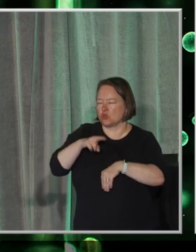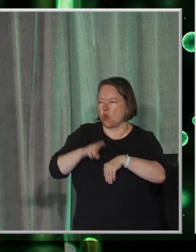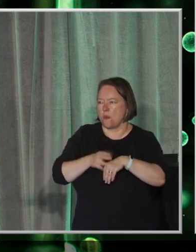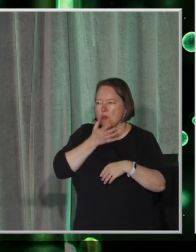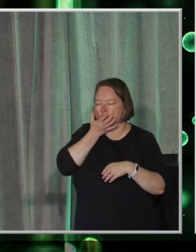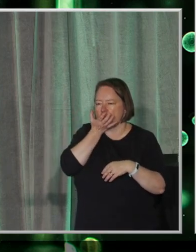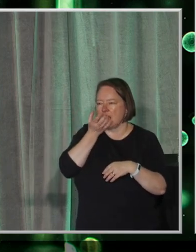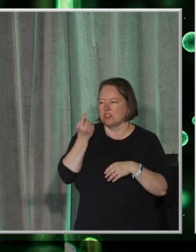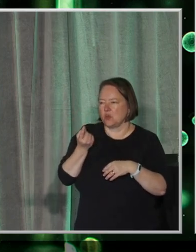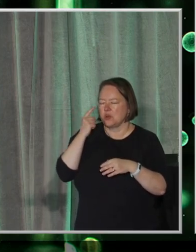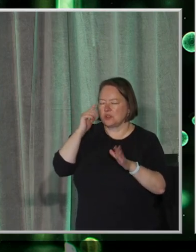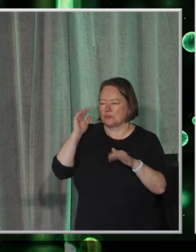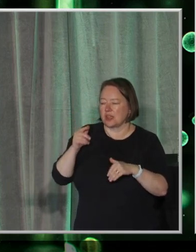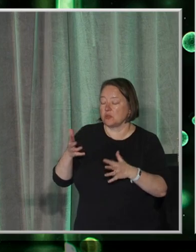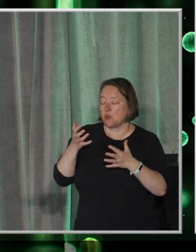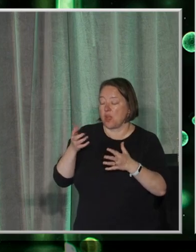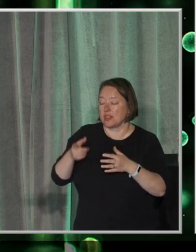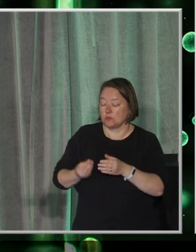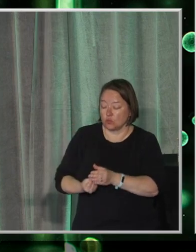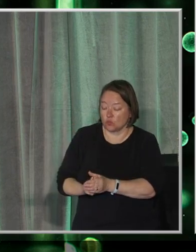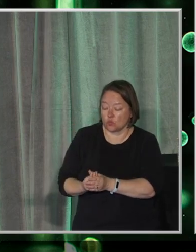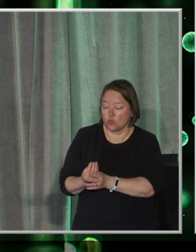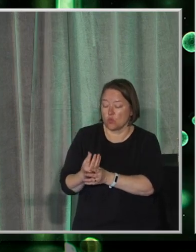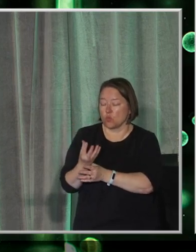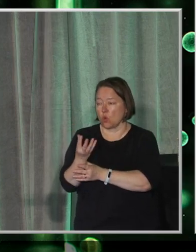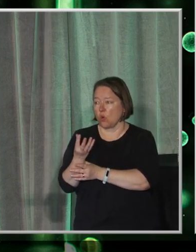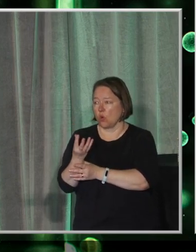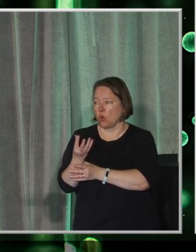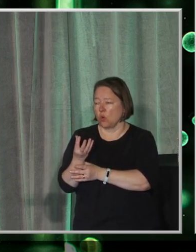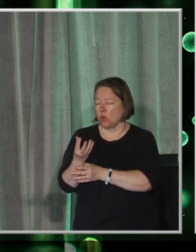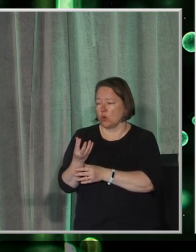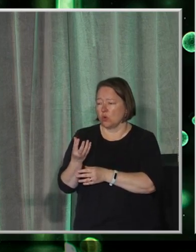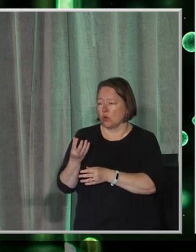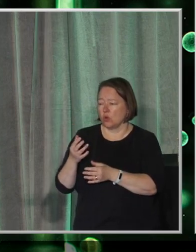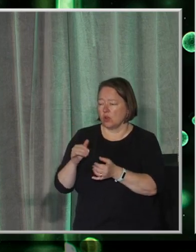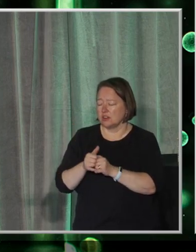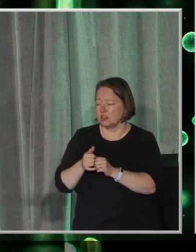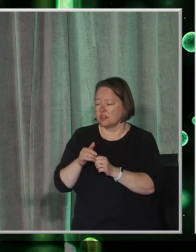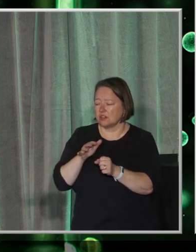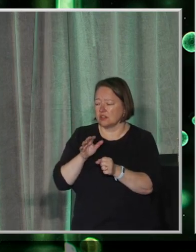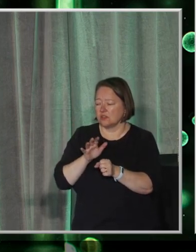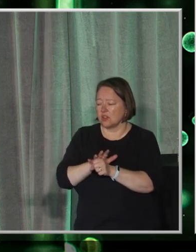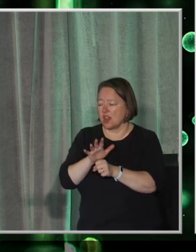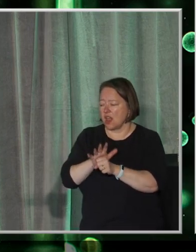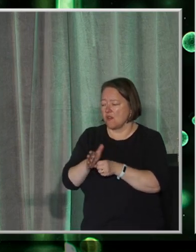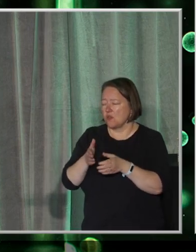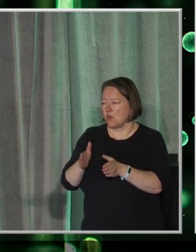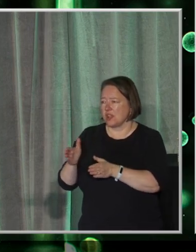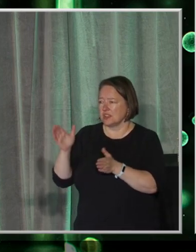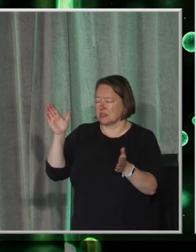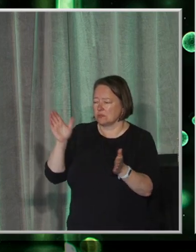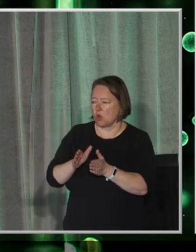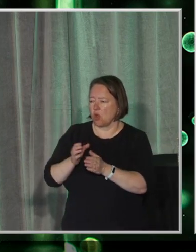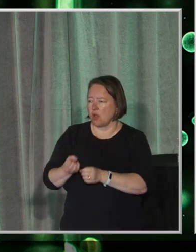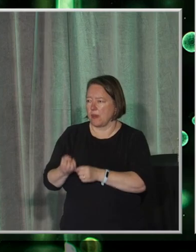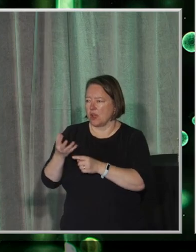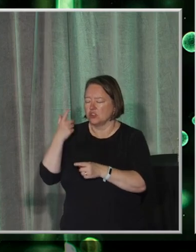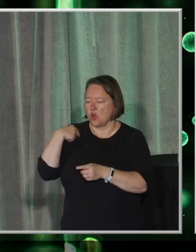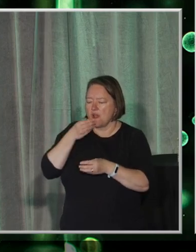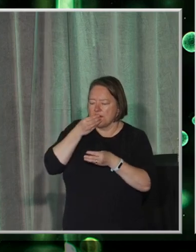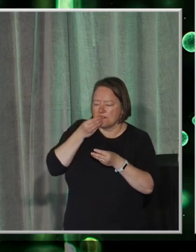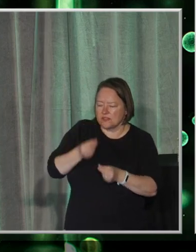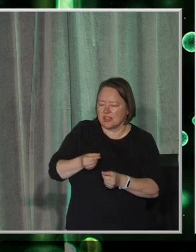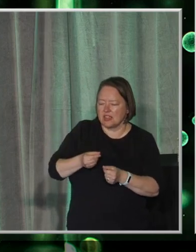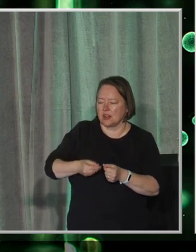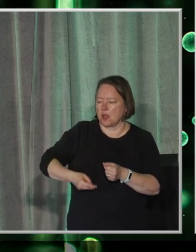that one will expect, because we want them to grow quicker and to have sufficient weights in small quantities. So we'll be feeding them